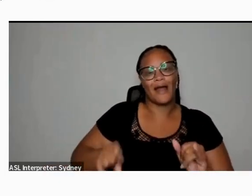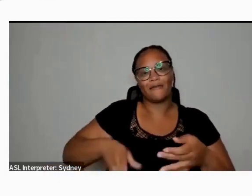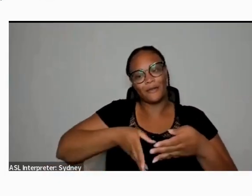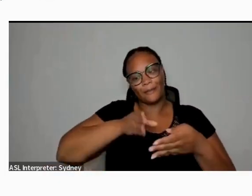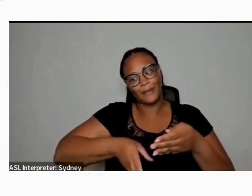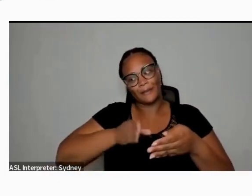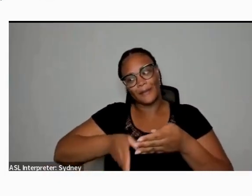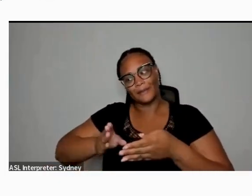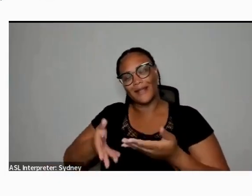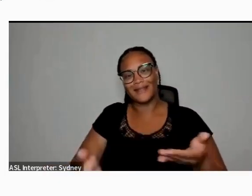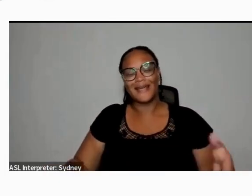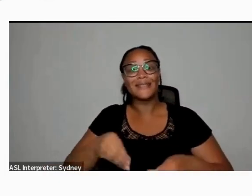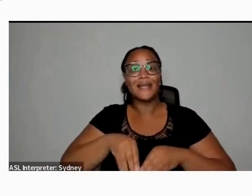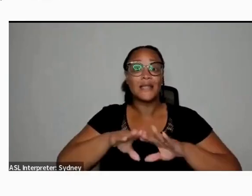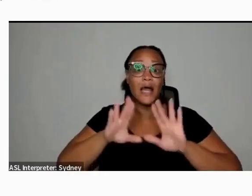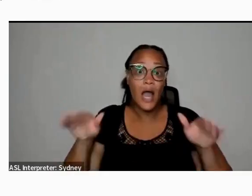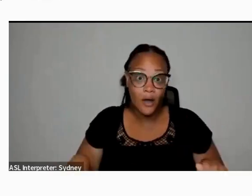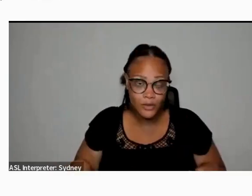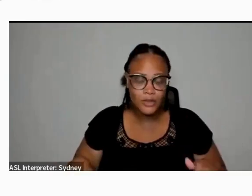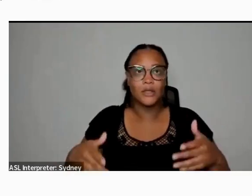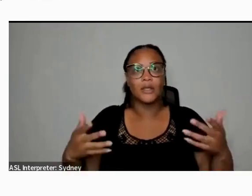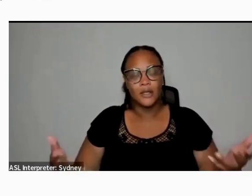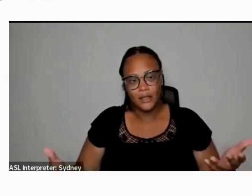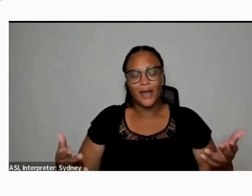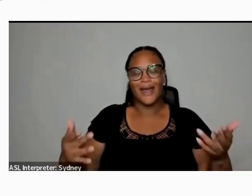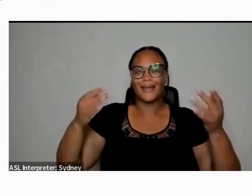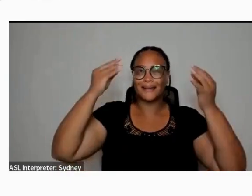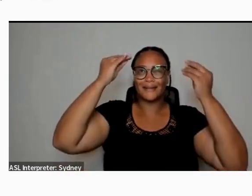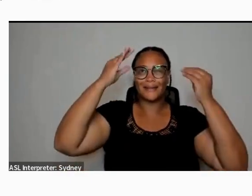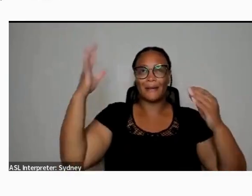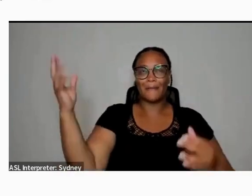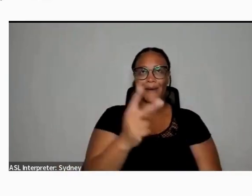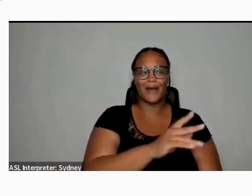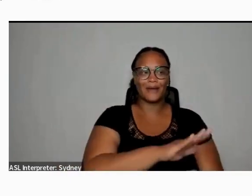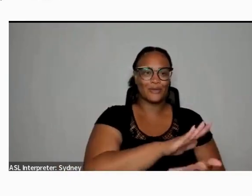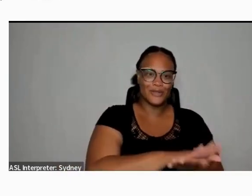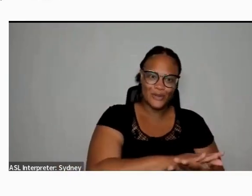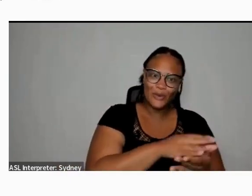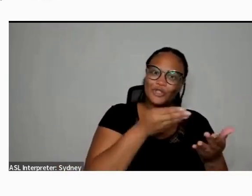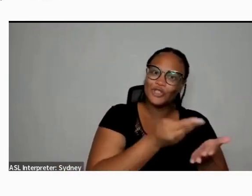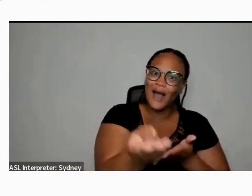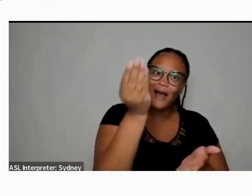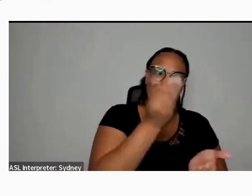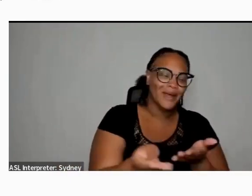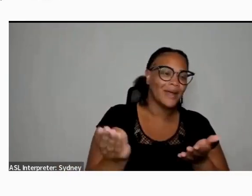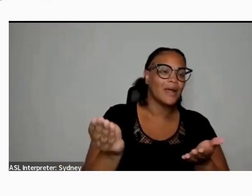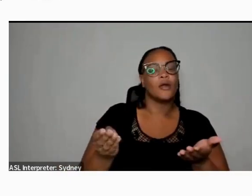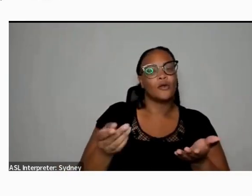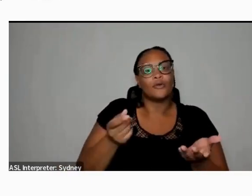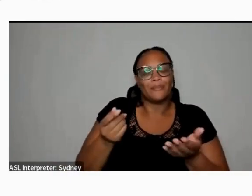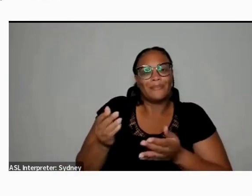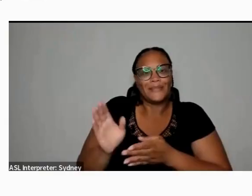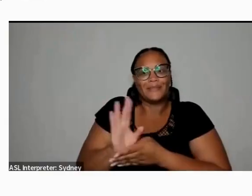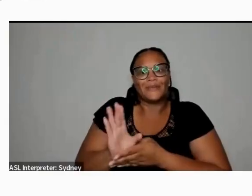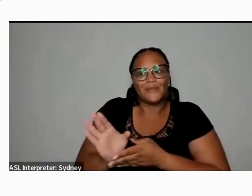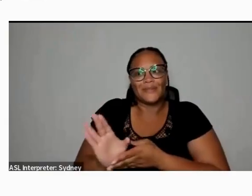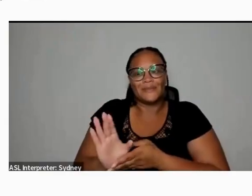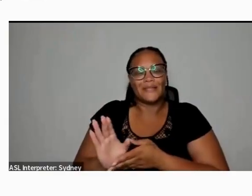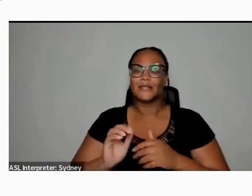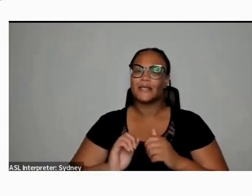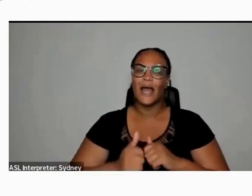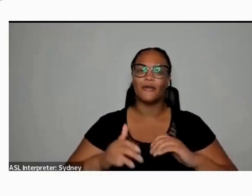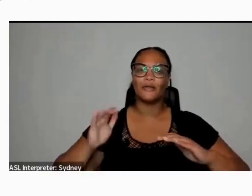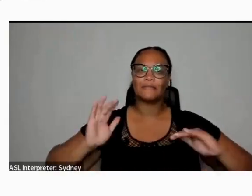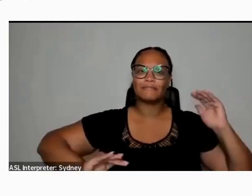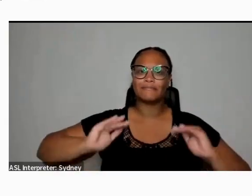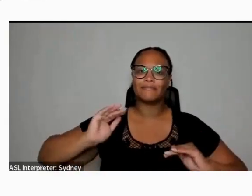in the house. Then you have to think about back to school shopping, all of those kinds of things. So how do you think about that? And all of that